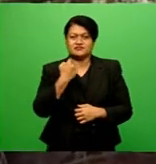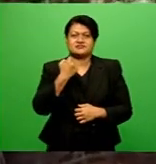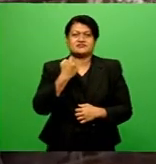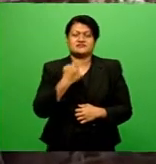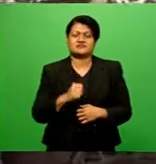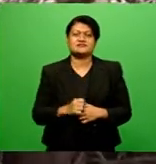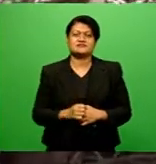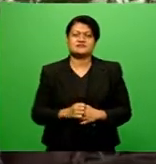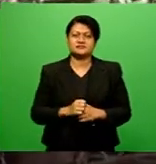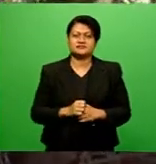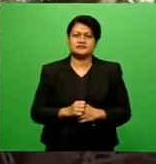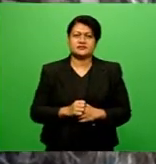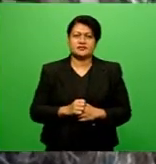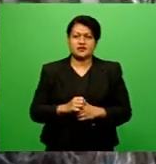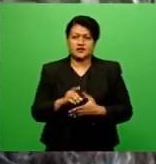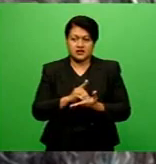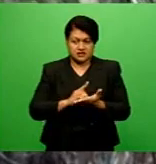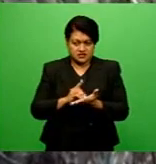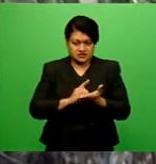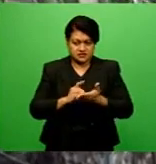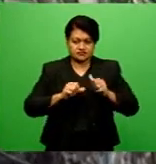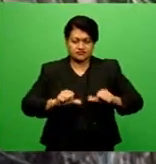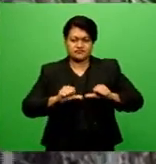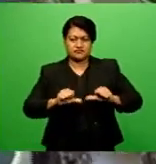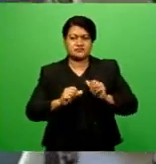Disease prevention measures for the North.